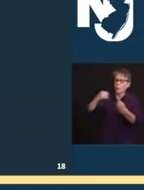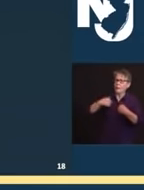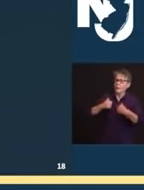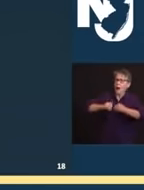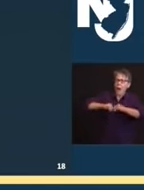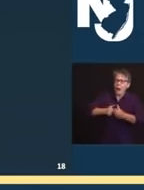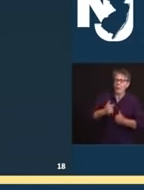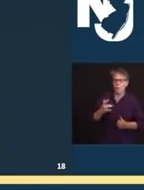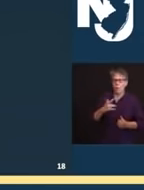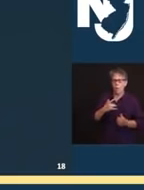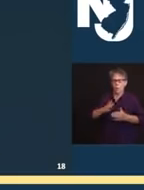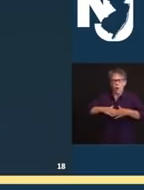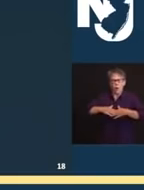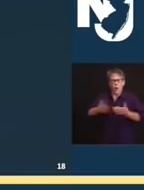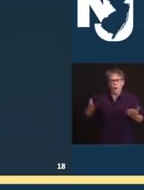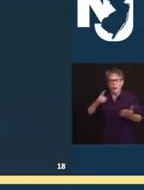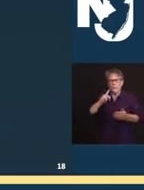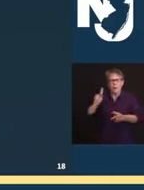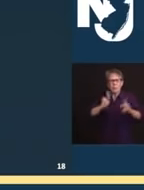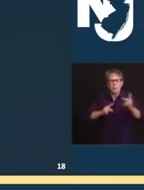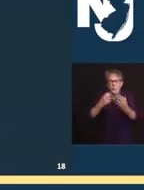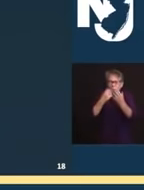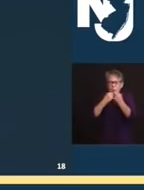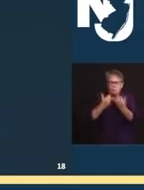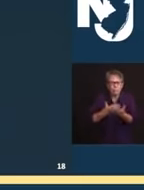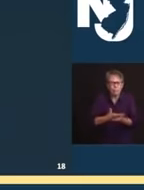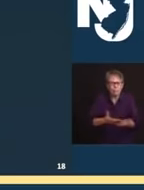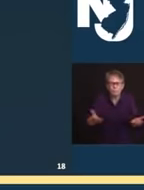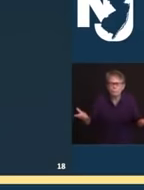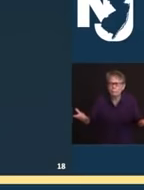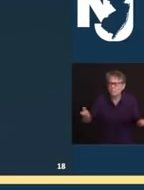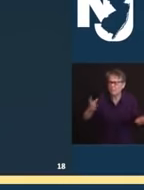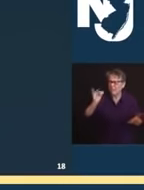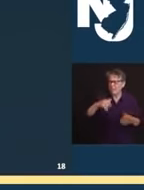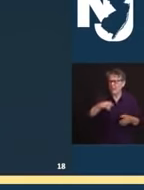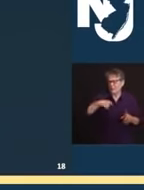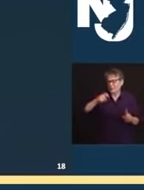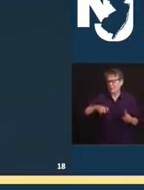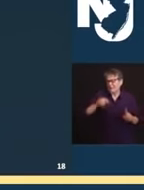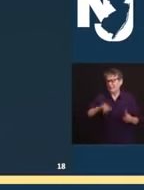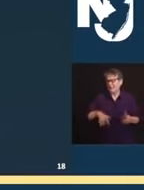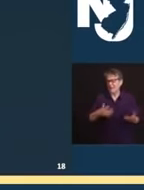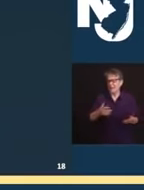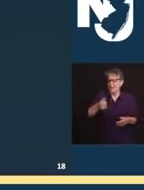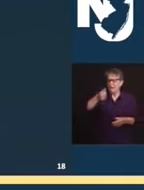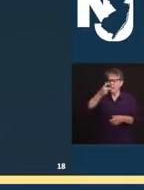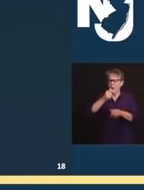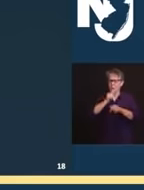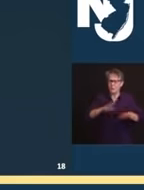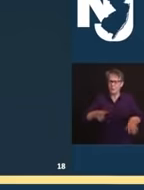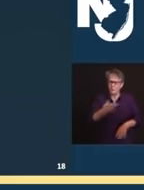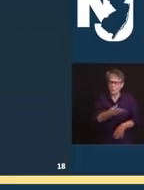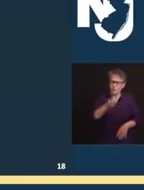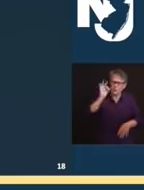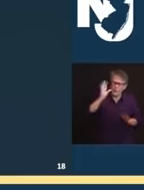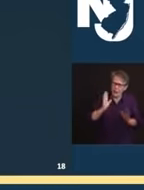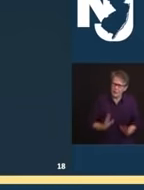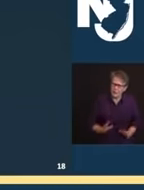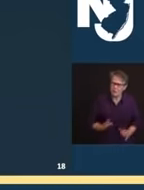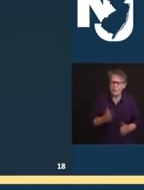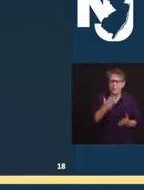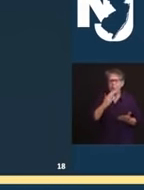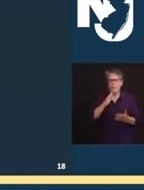in our nation, that is an example we can all follow. So may God bless you, Pastor, and watch over you, and thank you for all that you did for